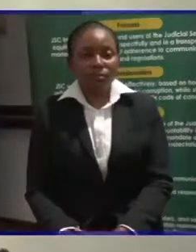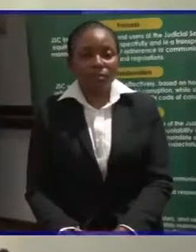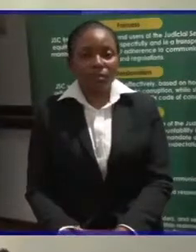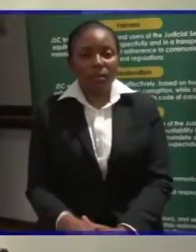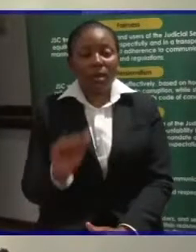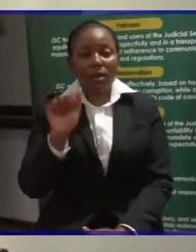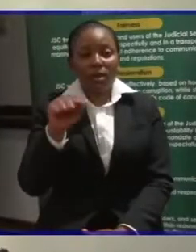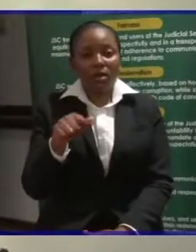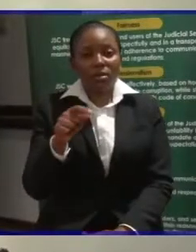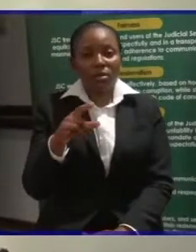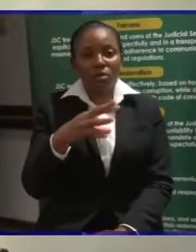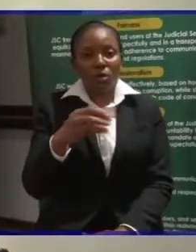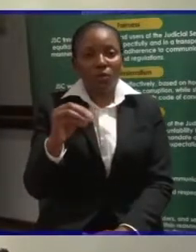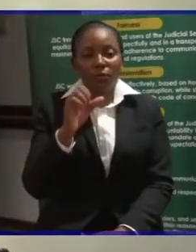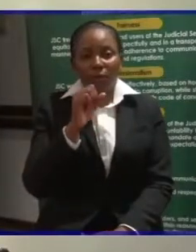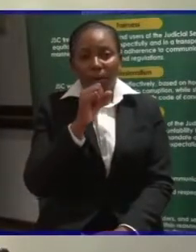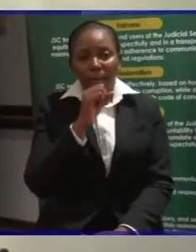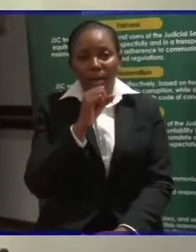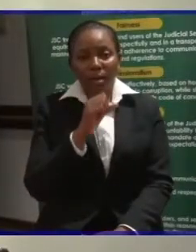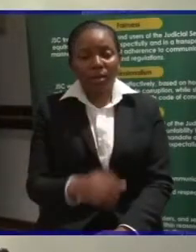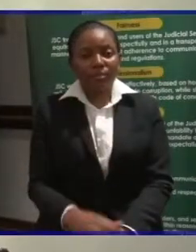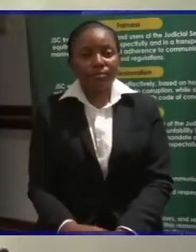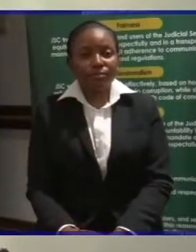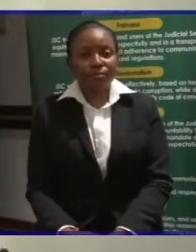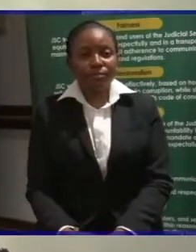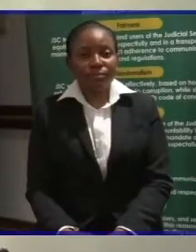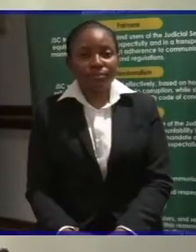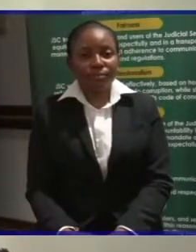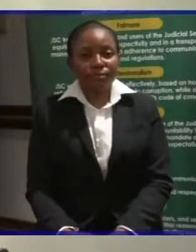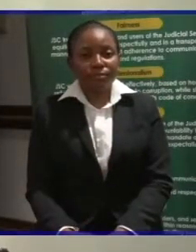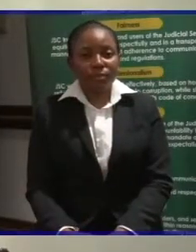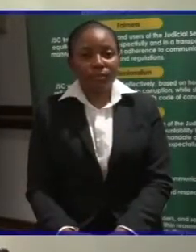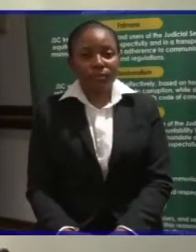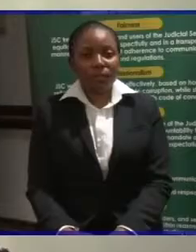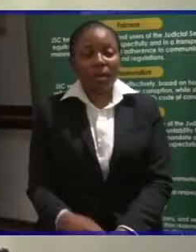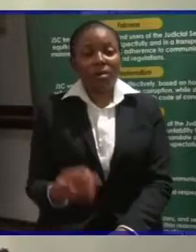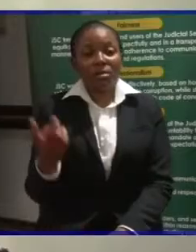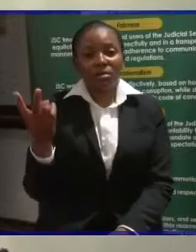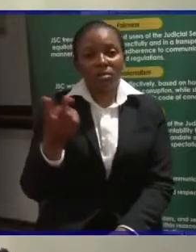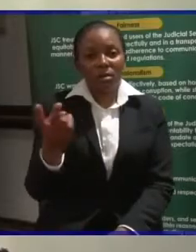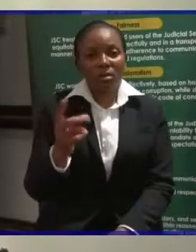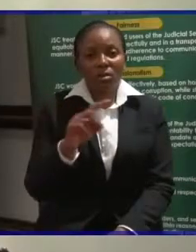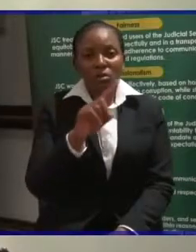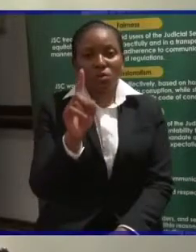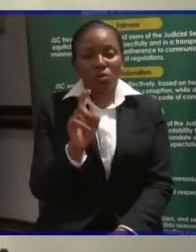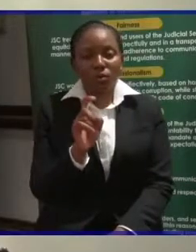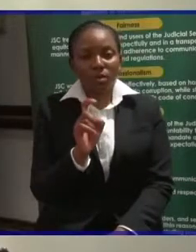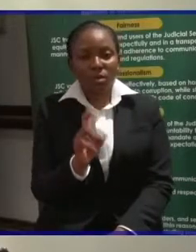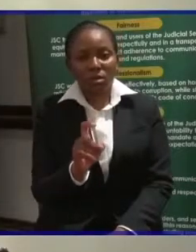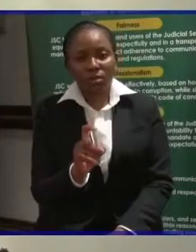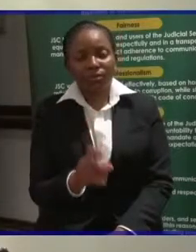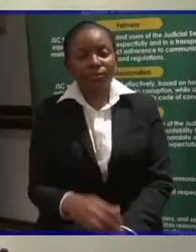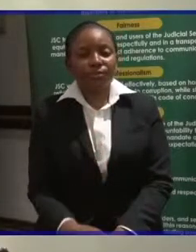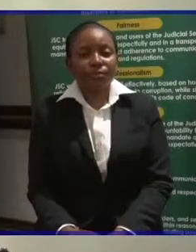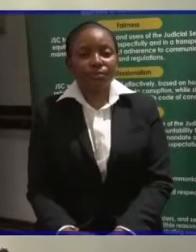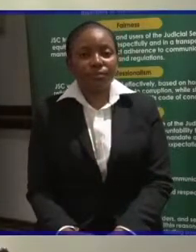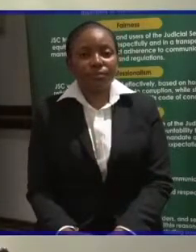Yes, you may switch off your microphone. The second question is as